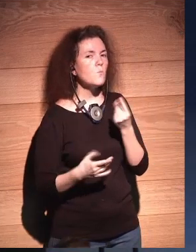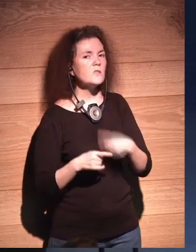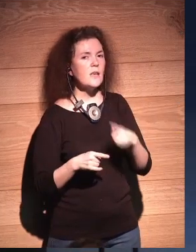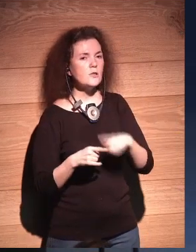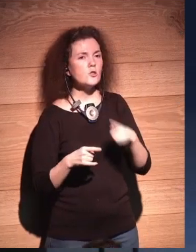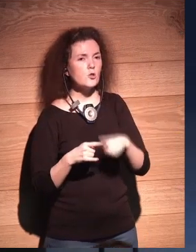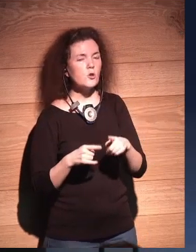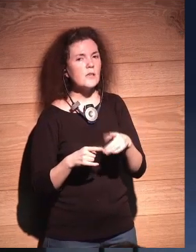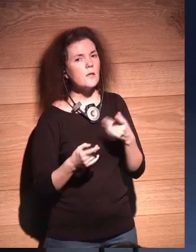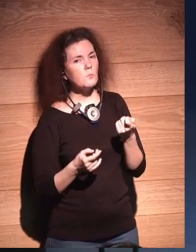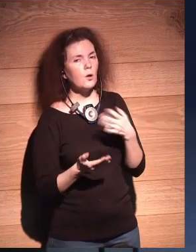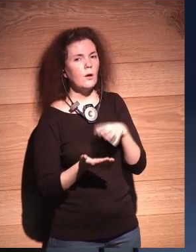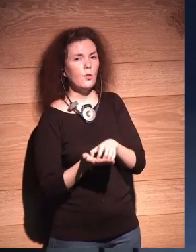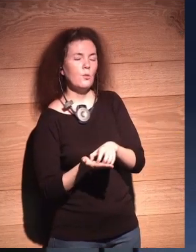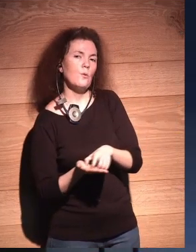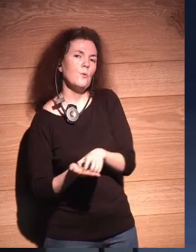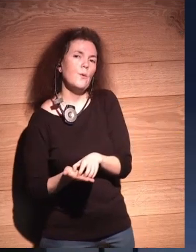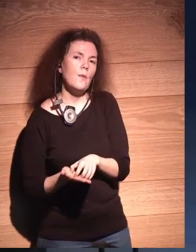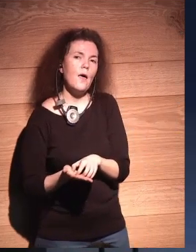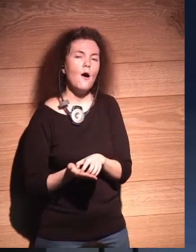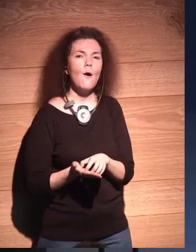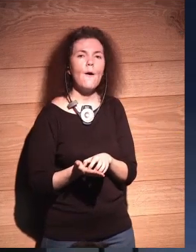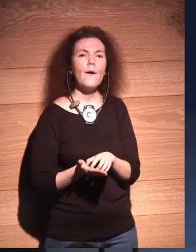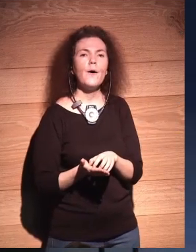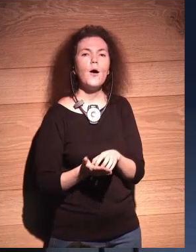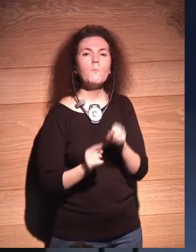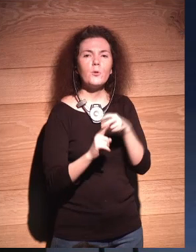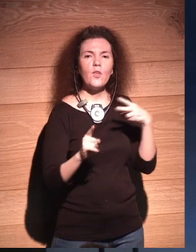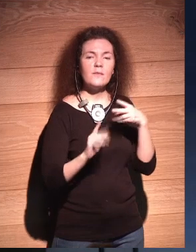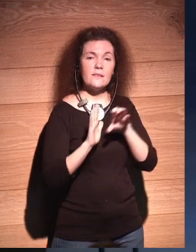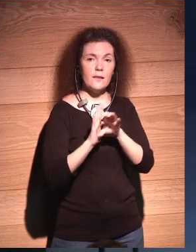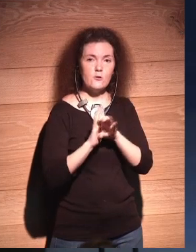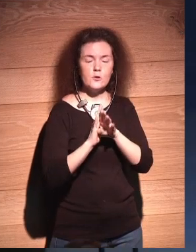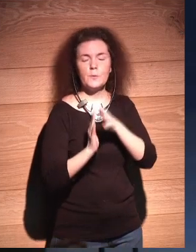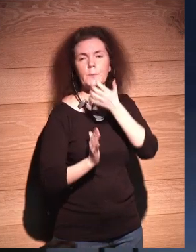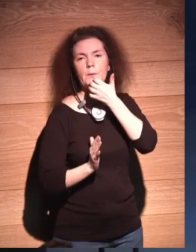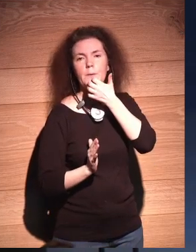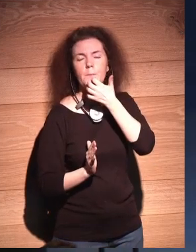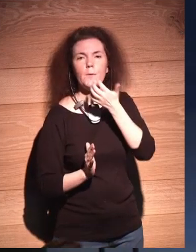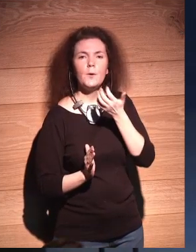taken for granted constitutionally. So, for example,